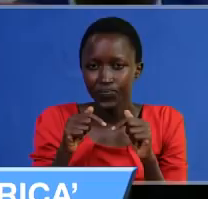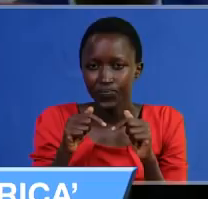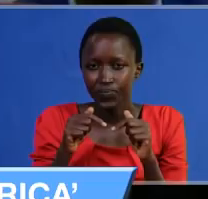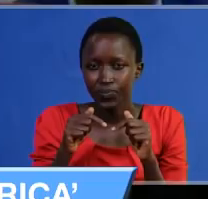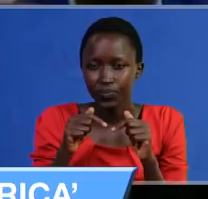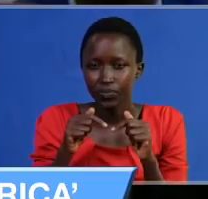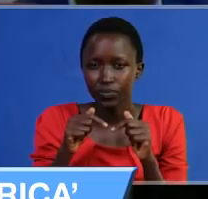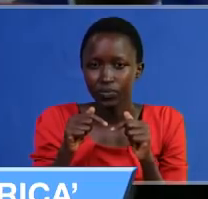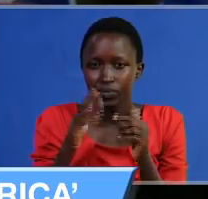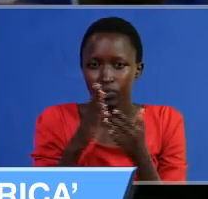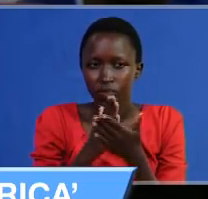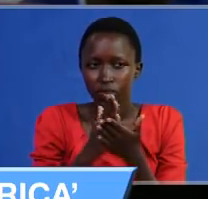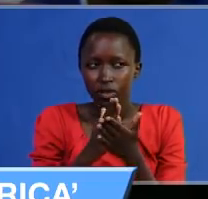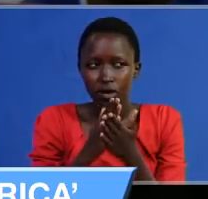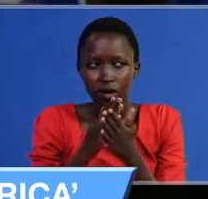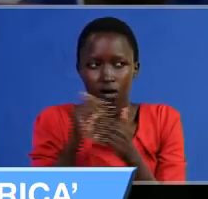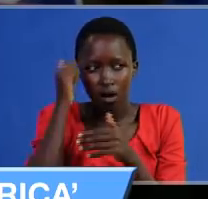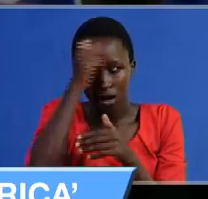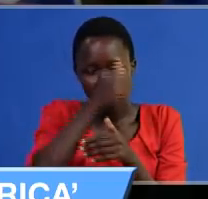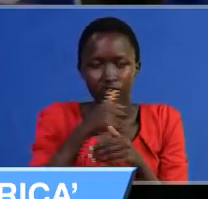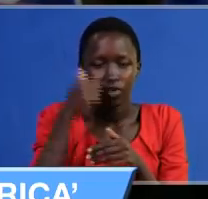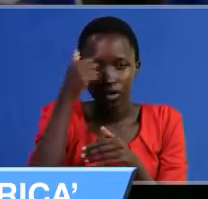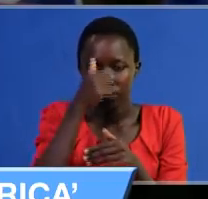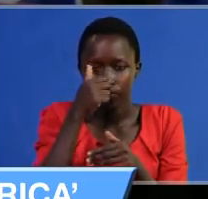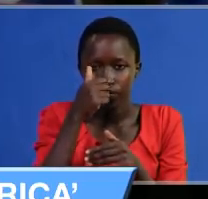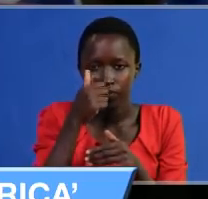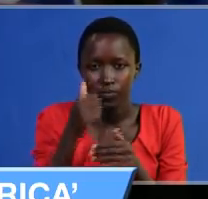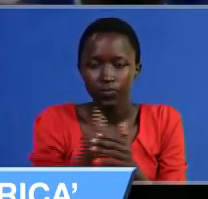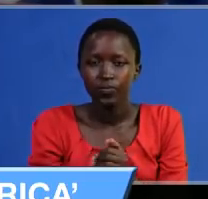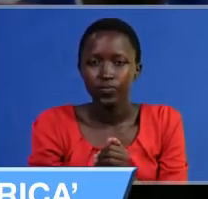is real about Africa.